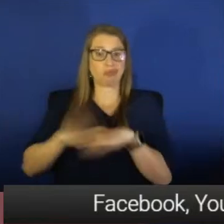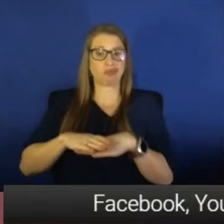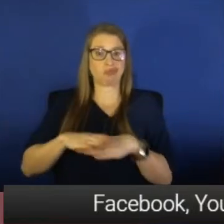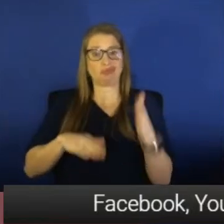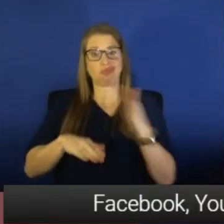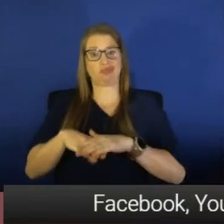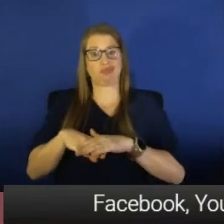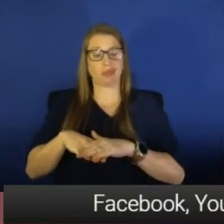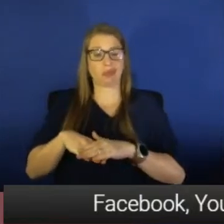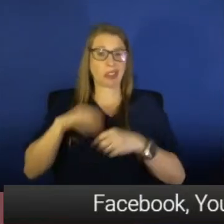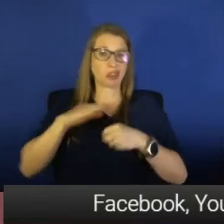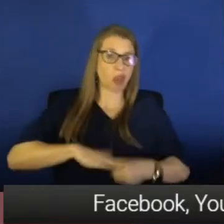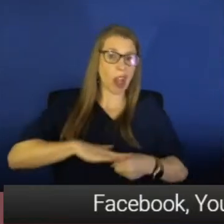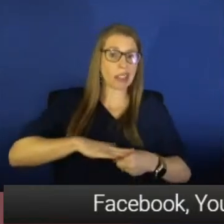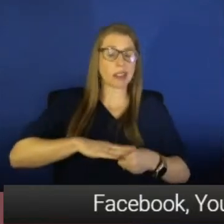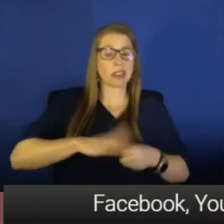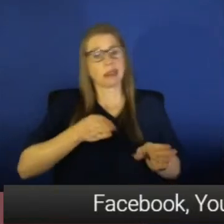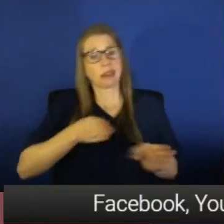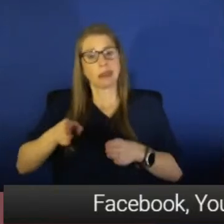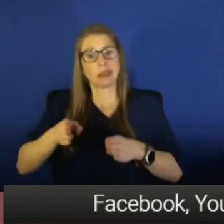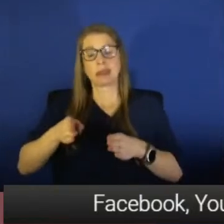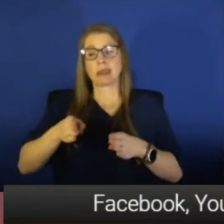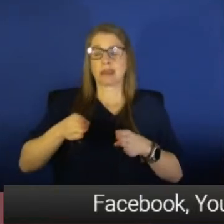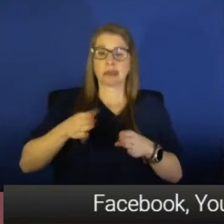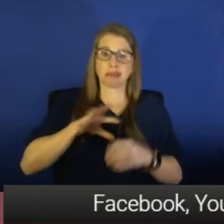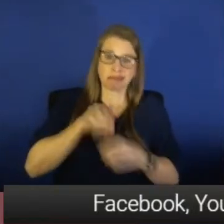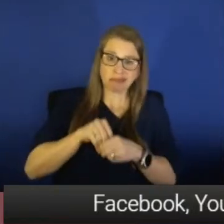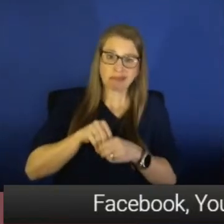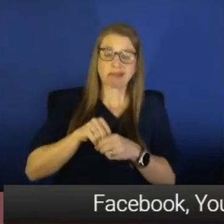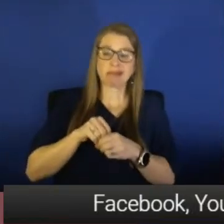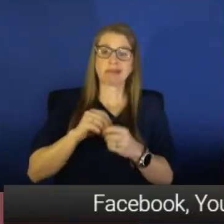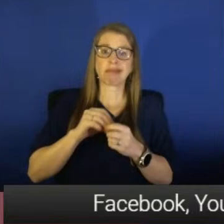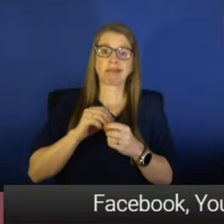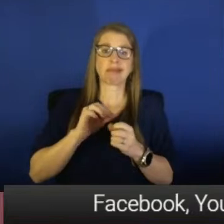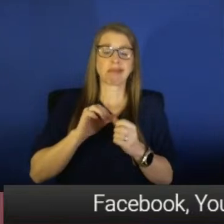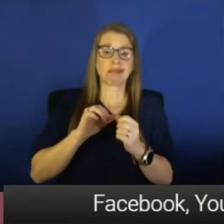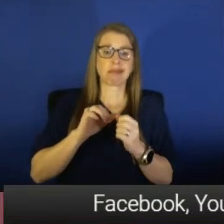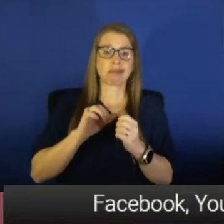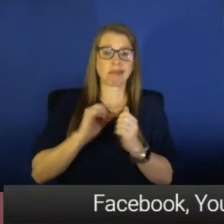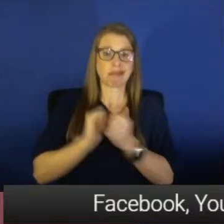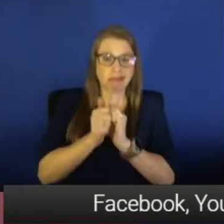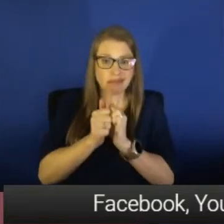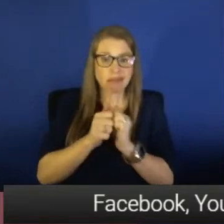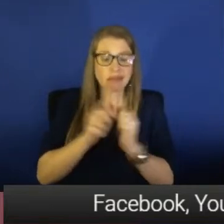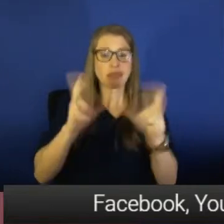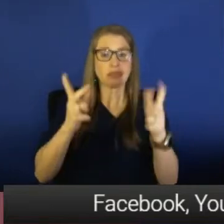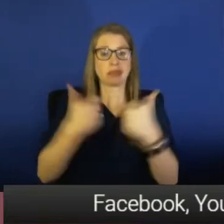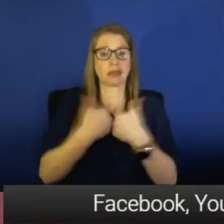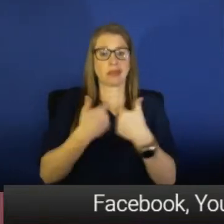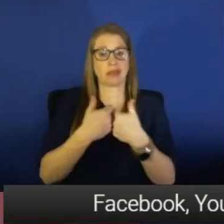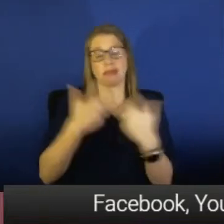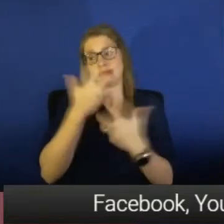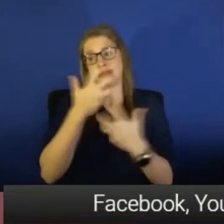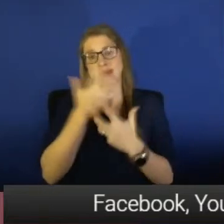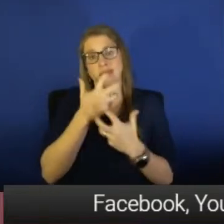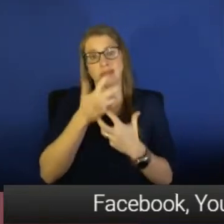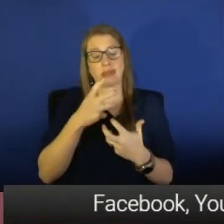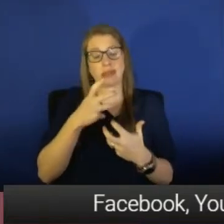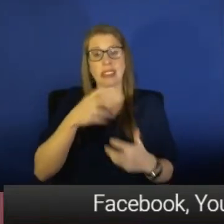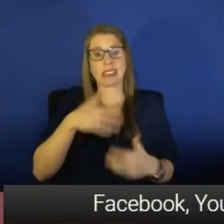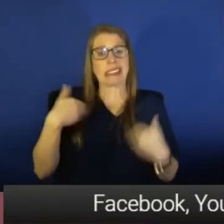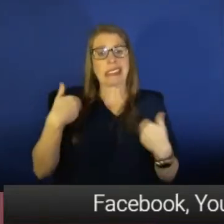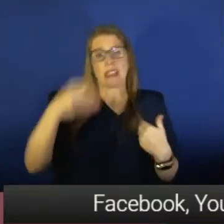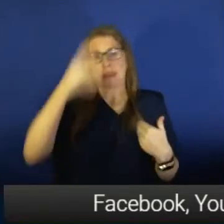of preparing and performing at this highest level that I think it's really quite remarkable how these young men have come through